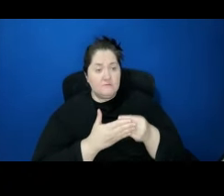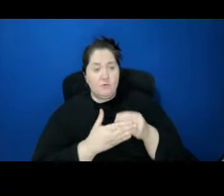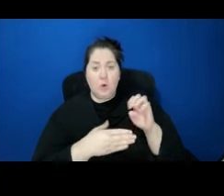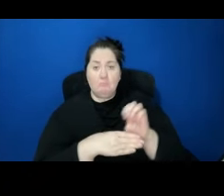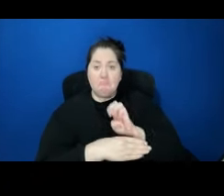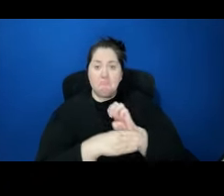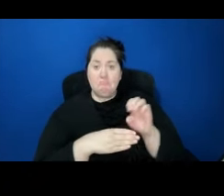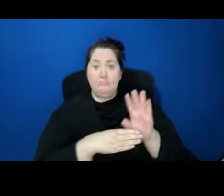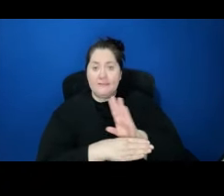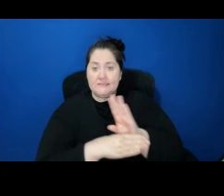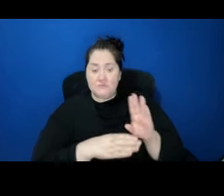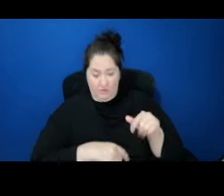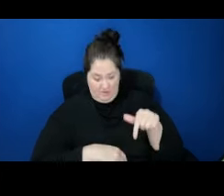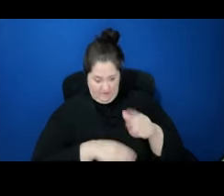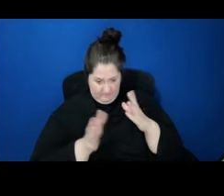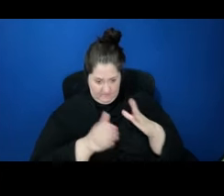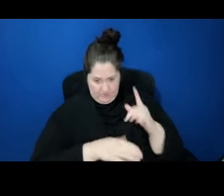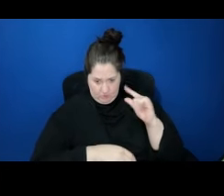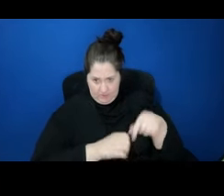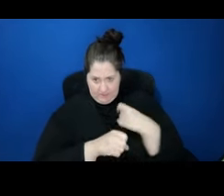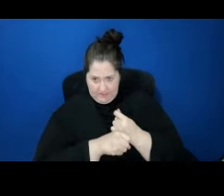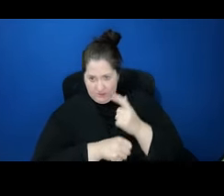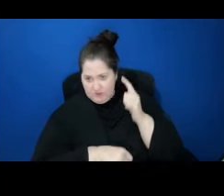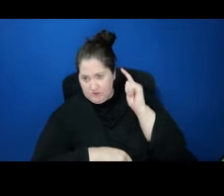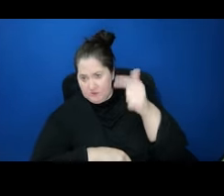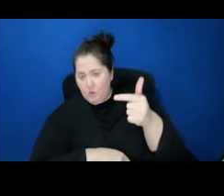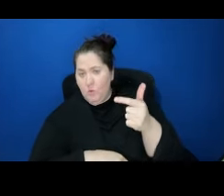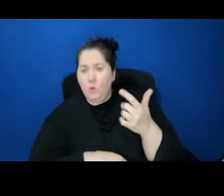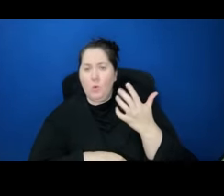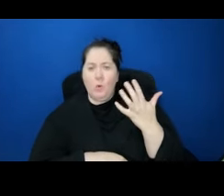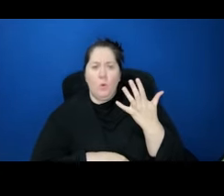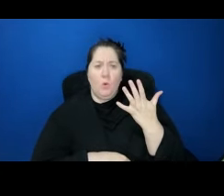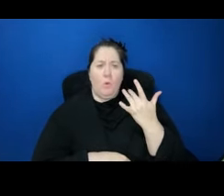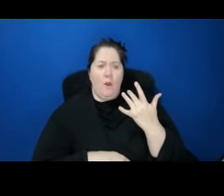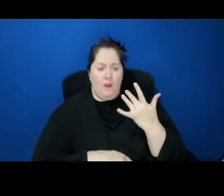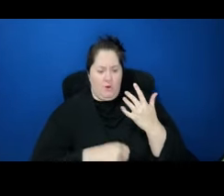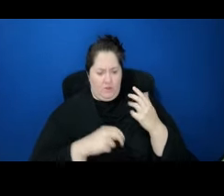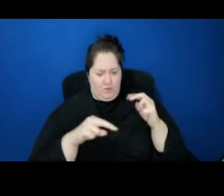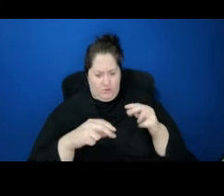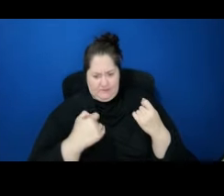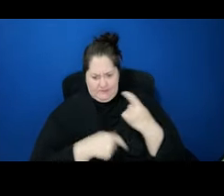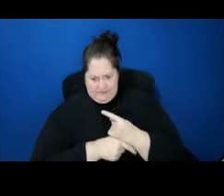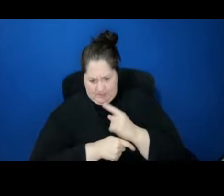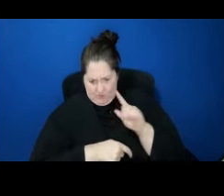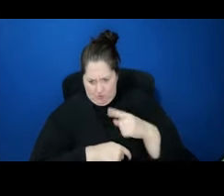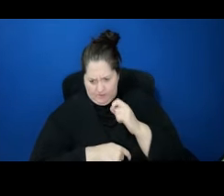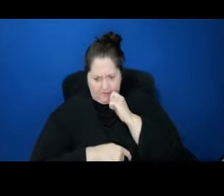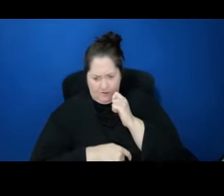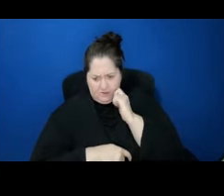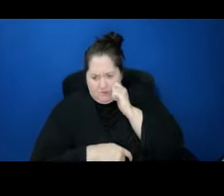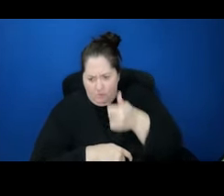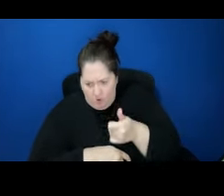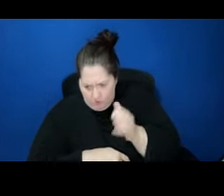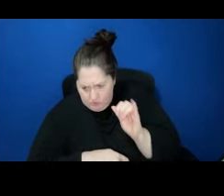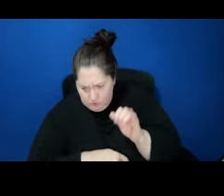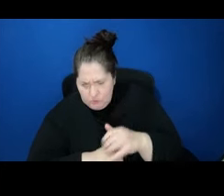plan is for 20 years from now, why are we being judged solely on today rather than tomorrow?